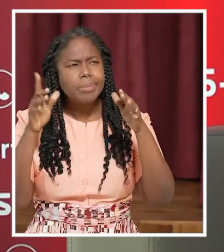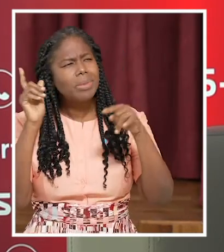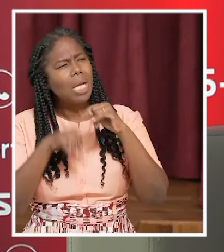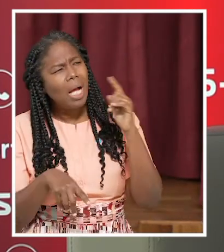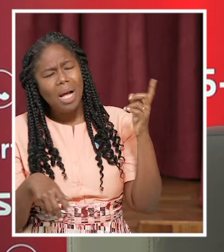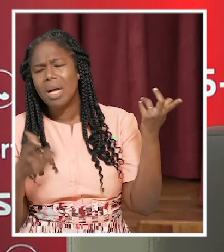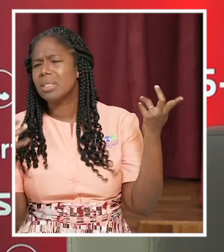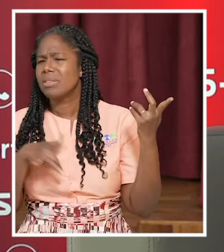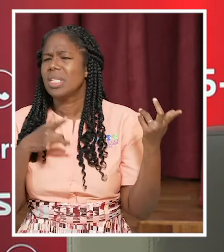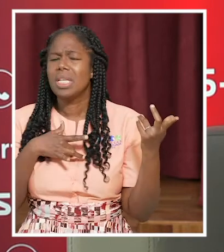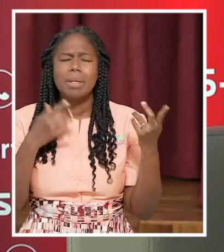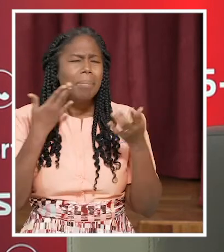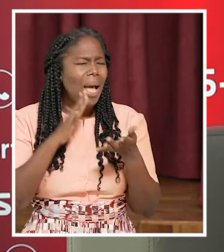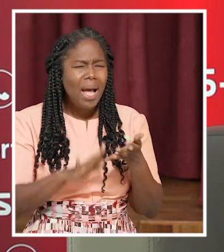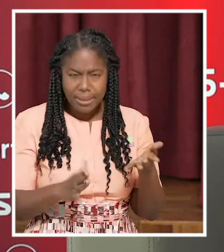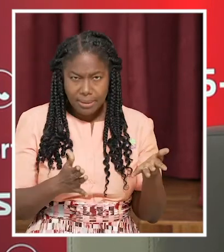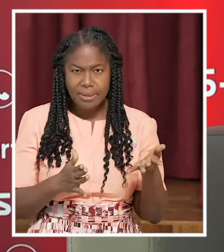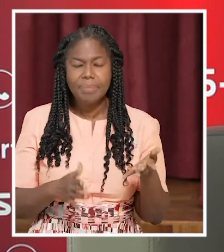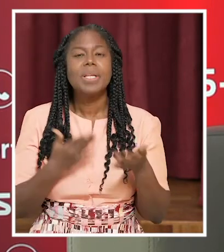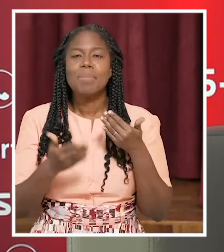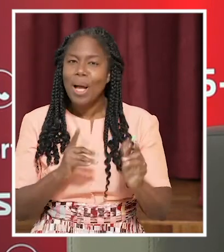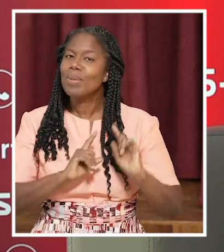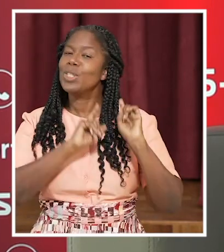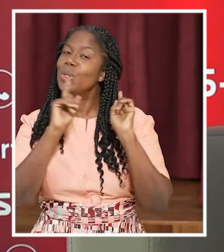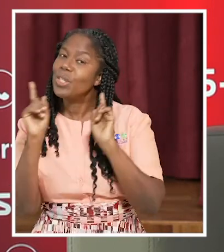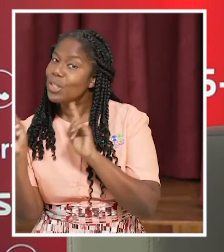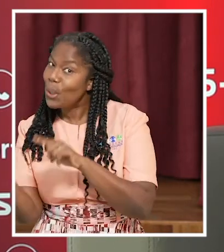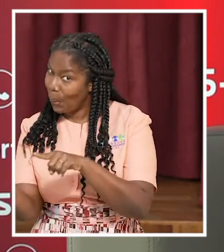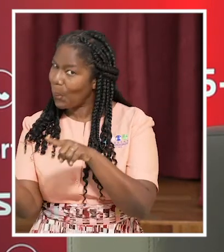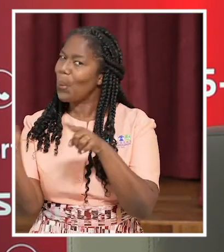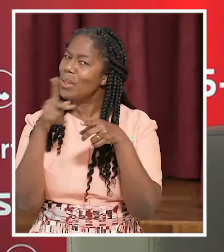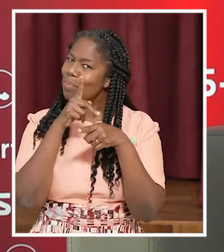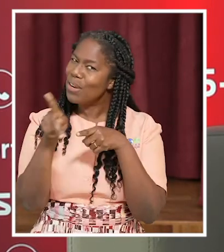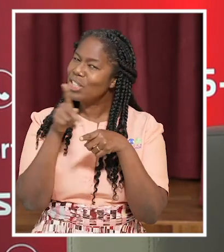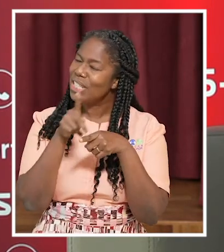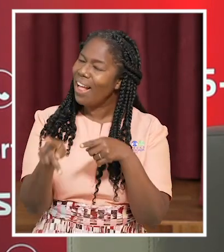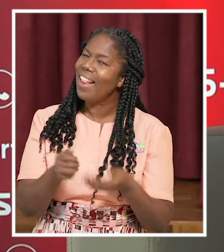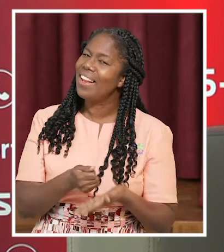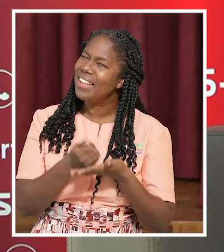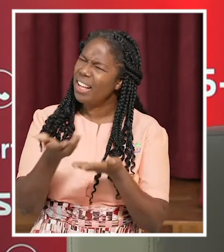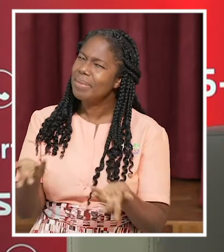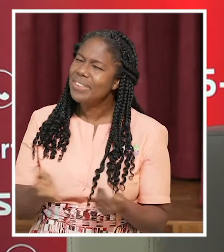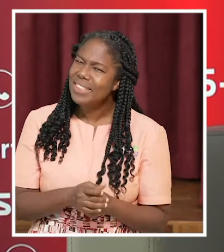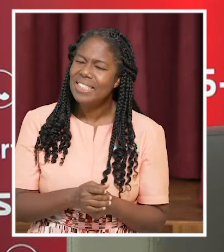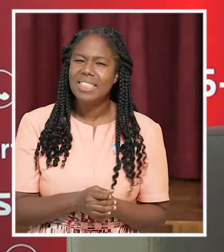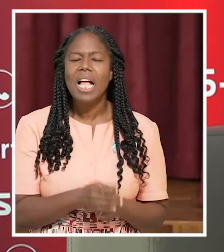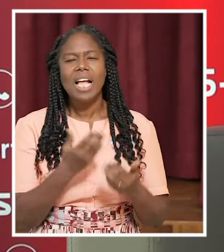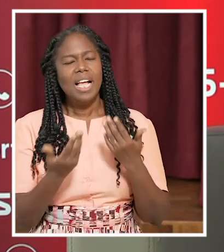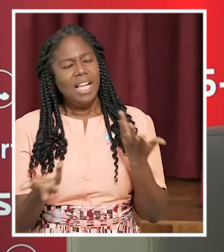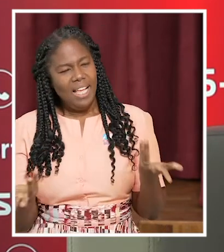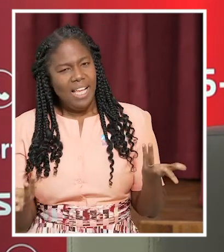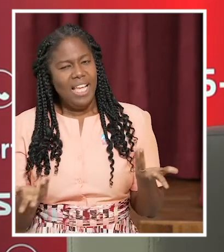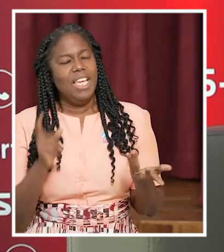when you think you should be able to, maybe I should see someone, I should speak to someone. If it is I can't see that, you have to